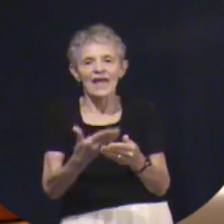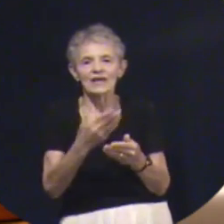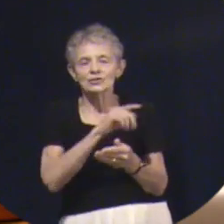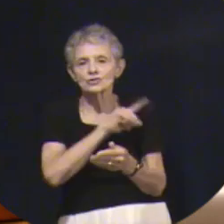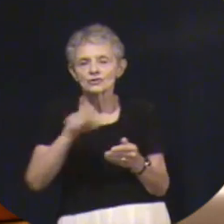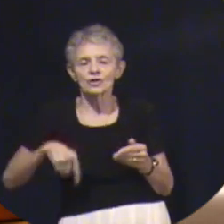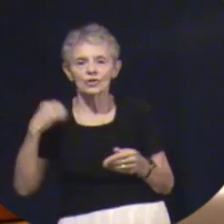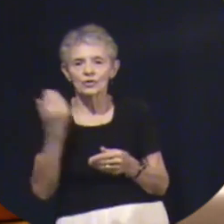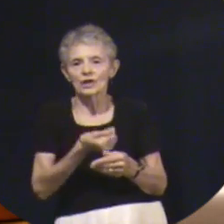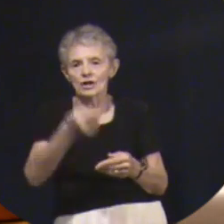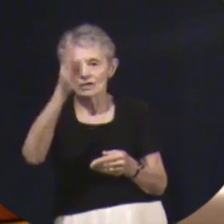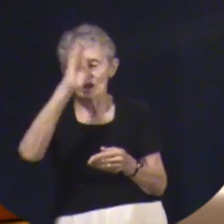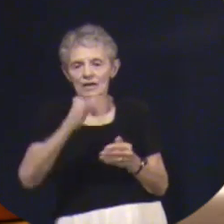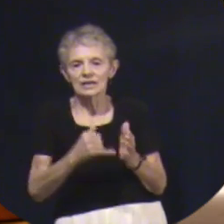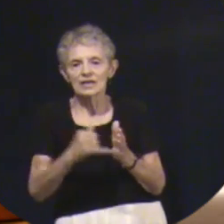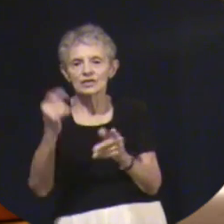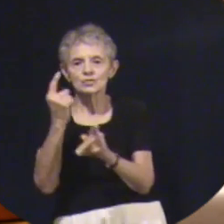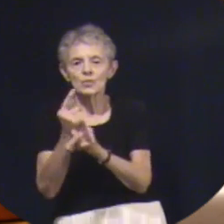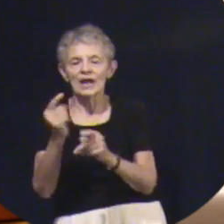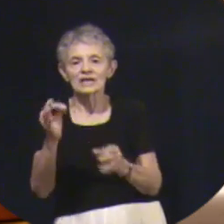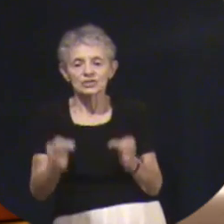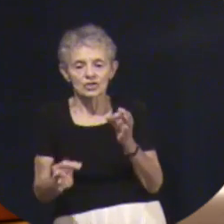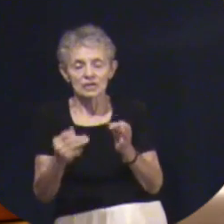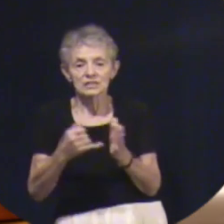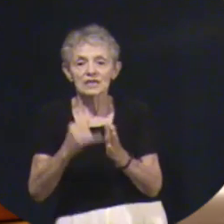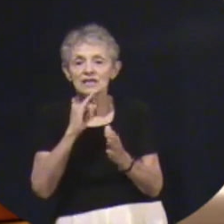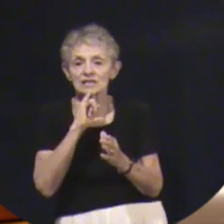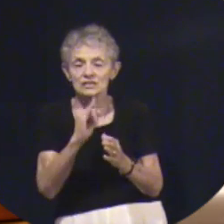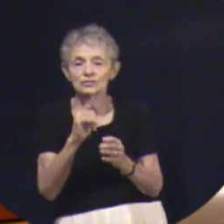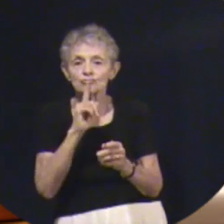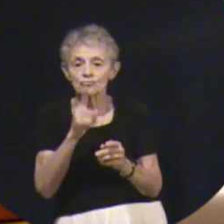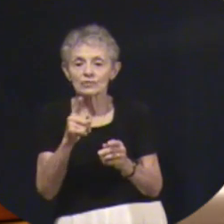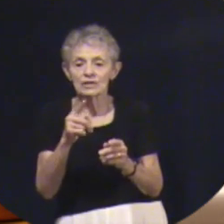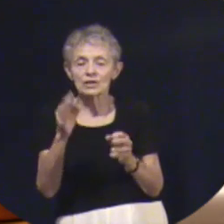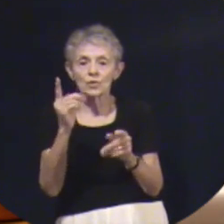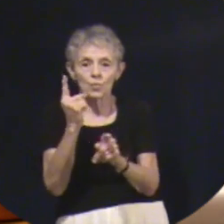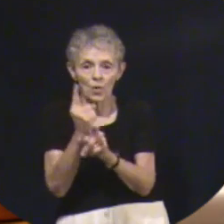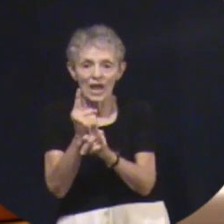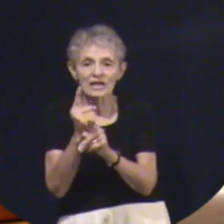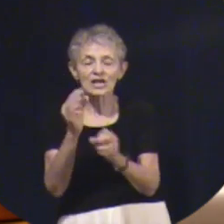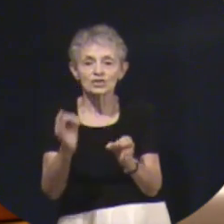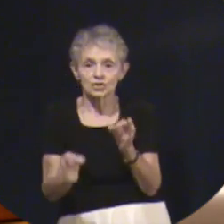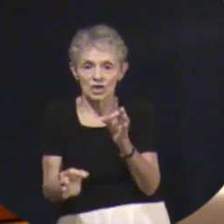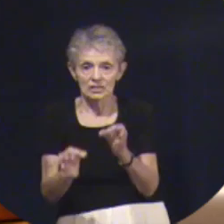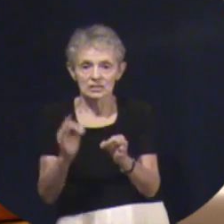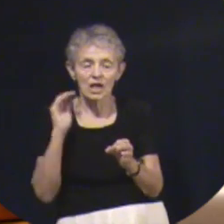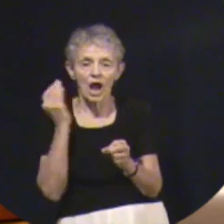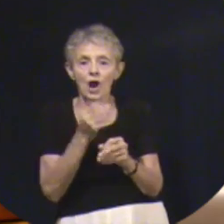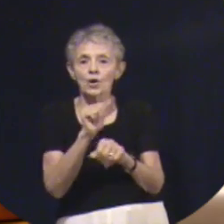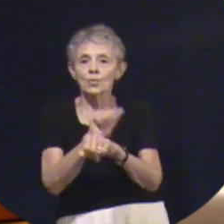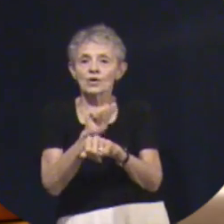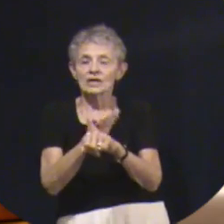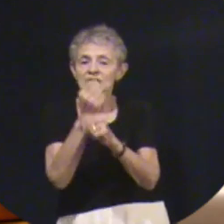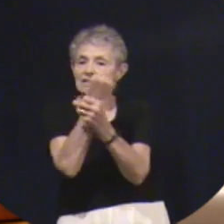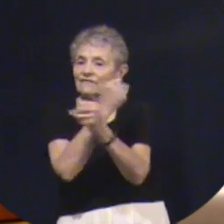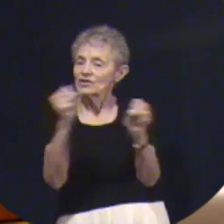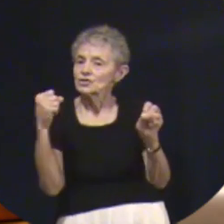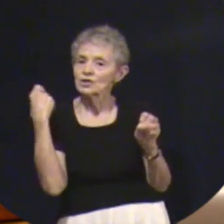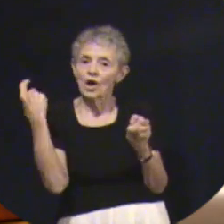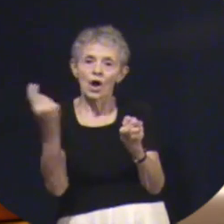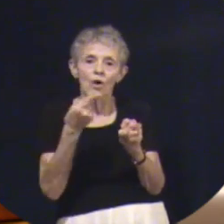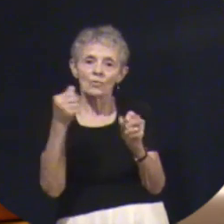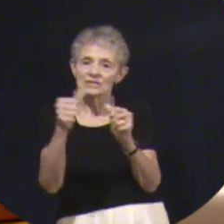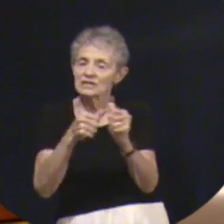is right and just. It is truly right and just, our duty and our salvation, always and